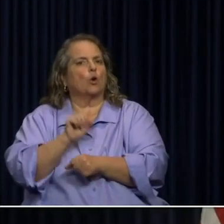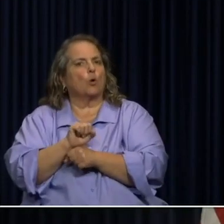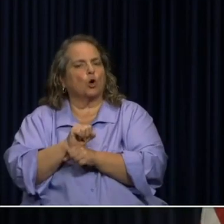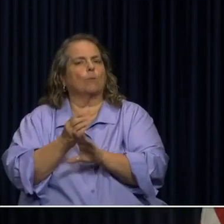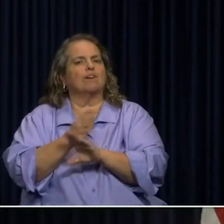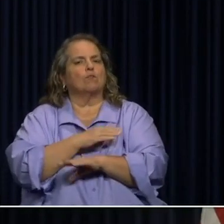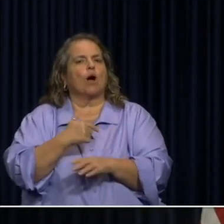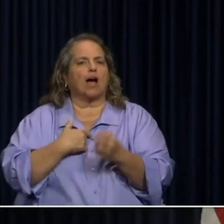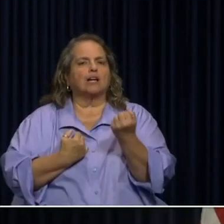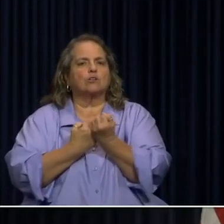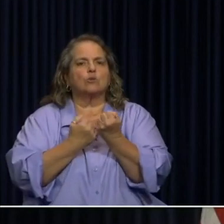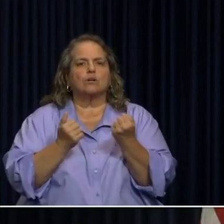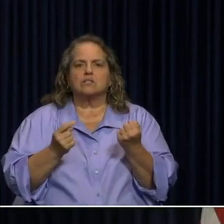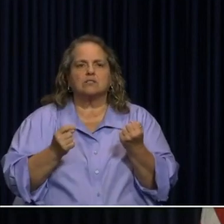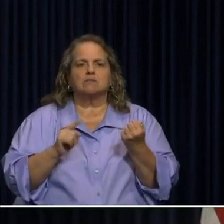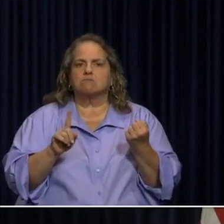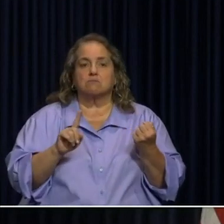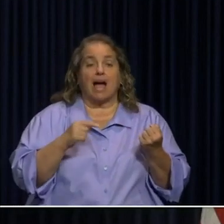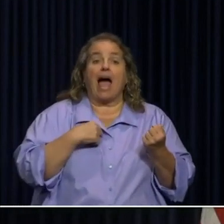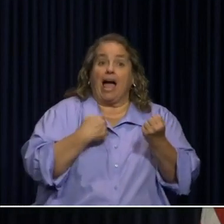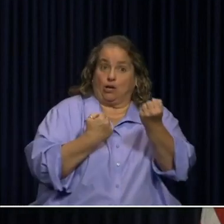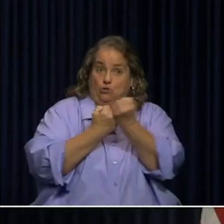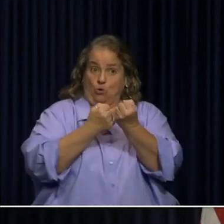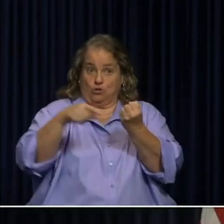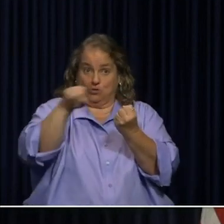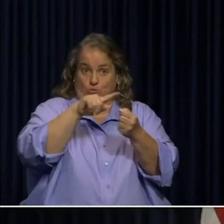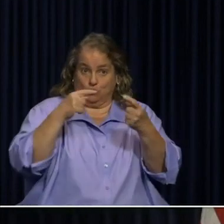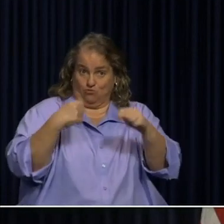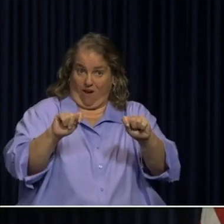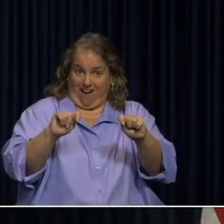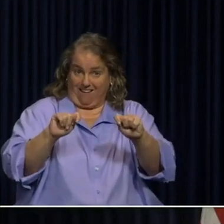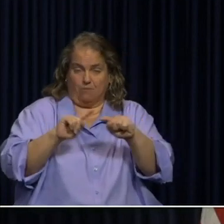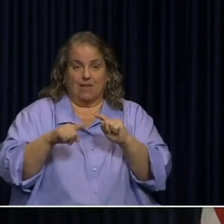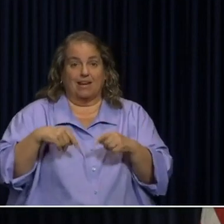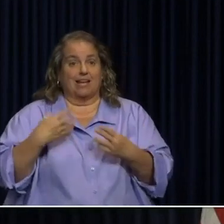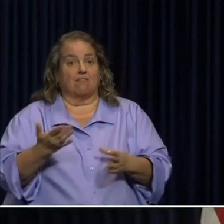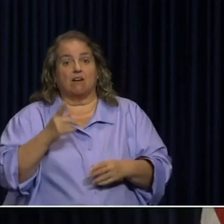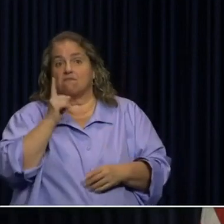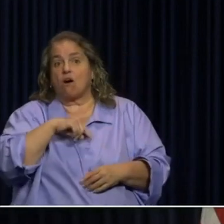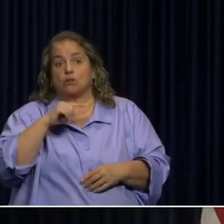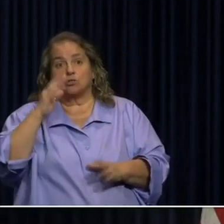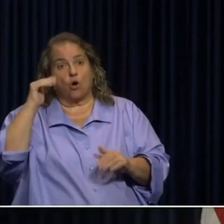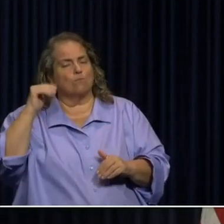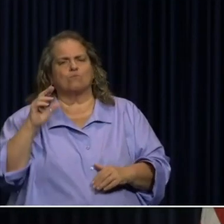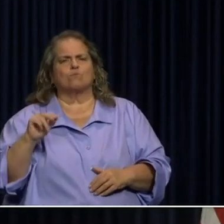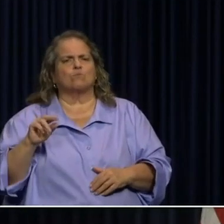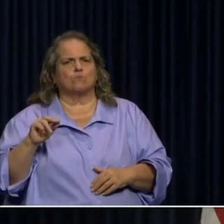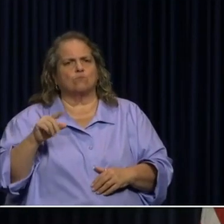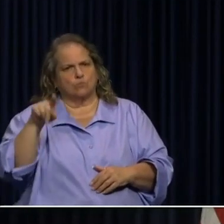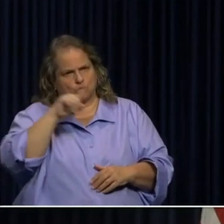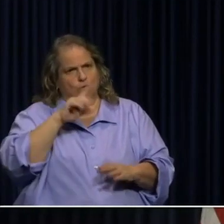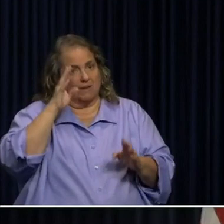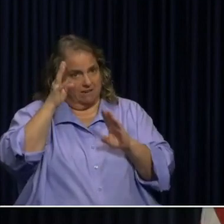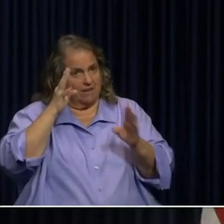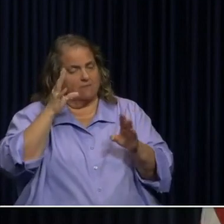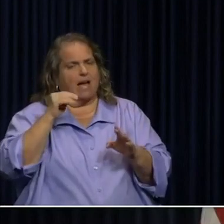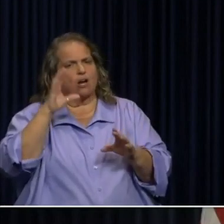before I endorse it. Now, I do endorse everybody trying. And I want people to be innovative and to look for that next thing. Dr.